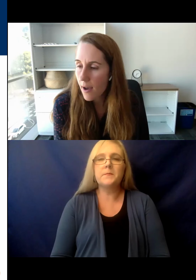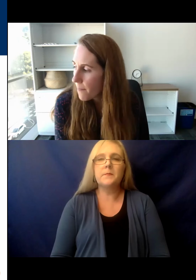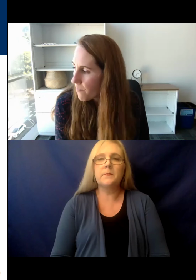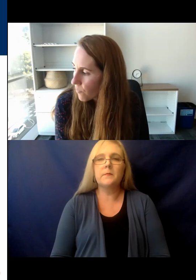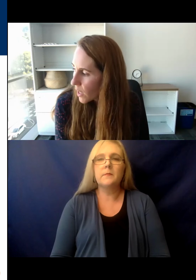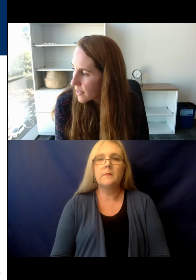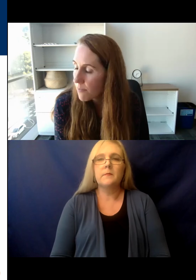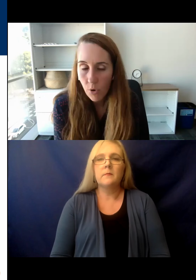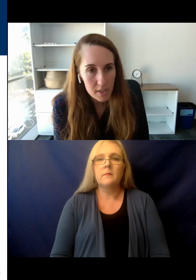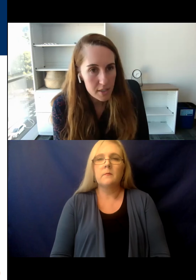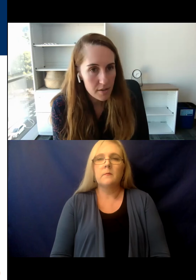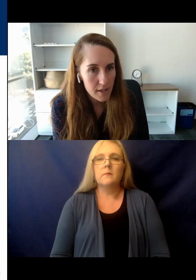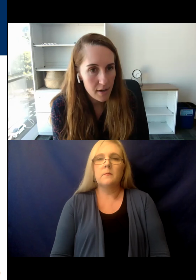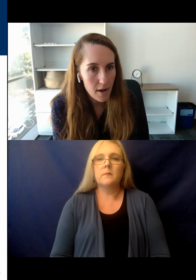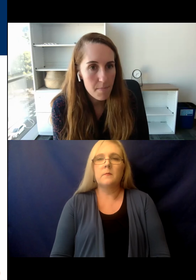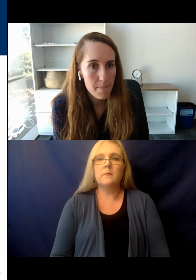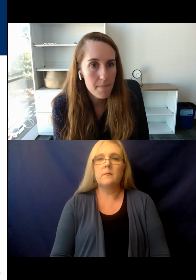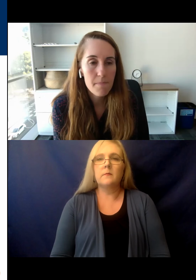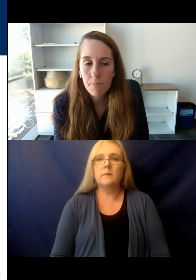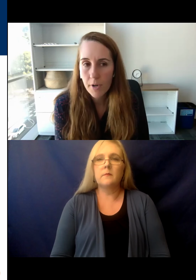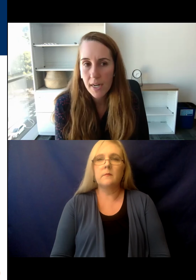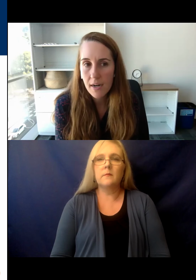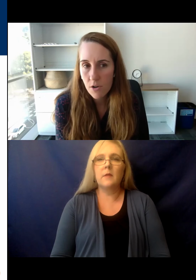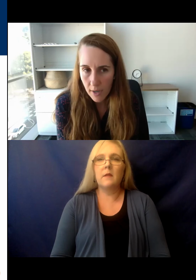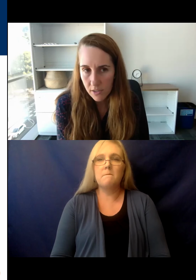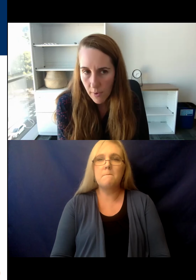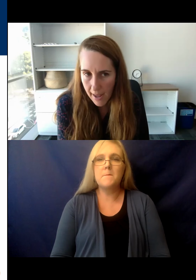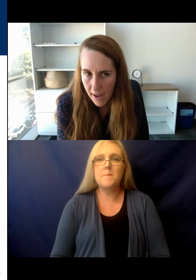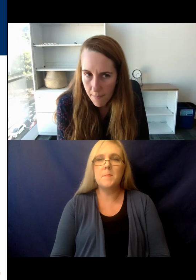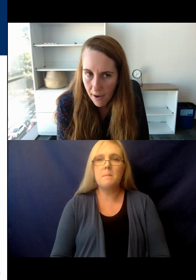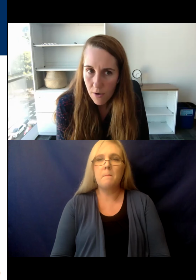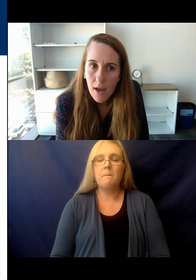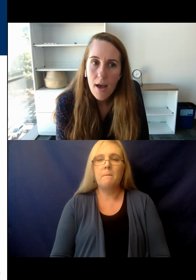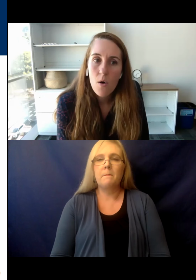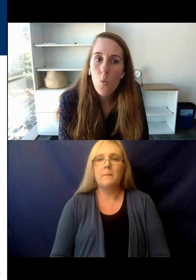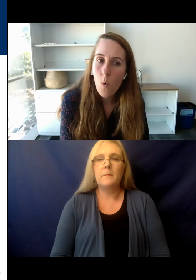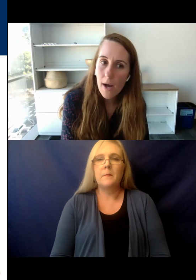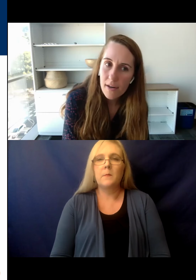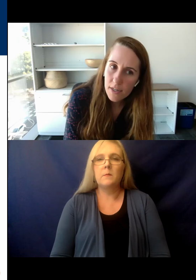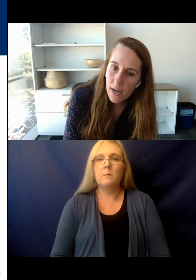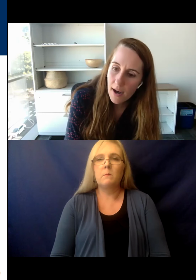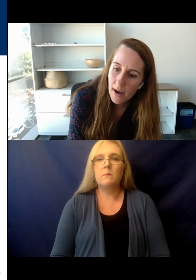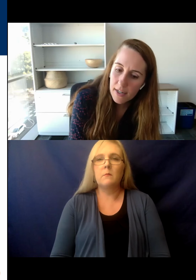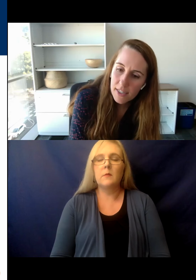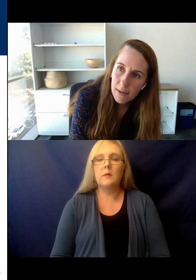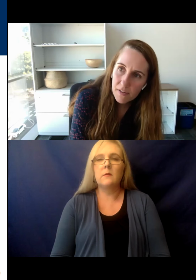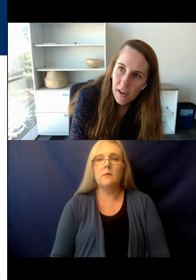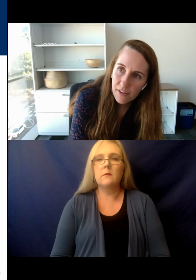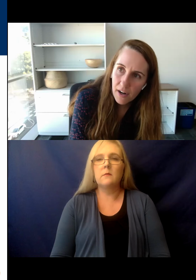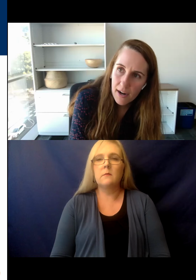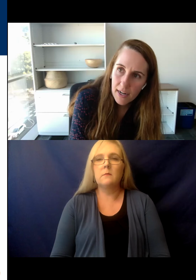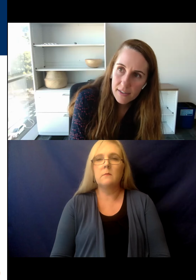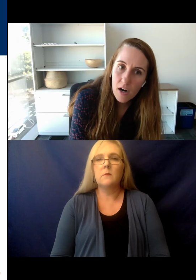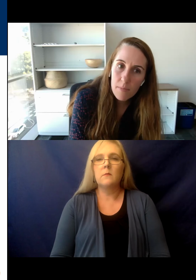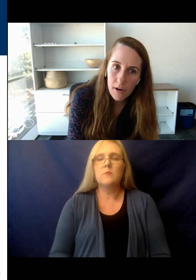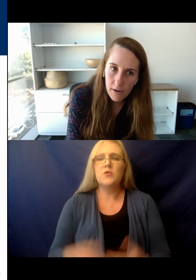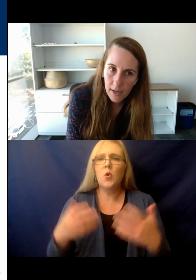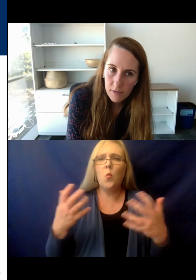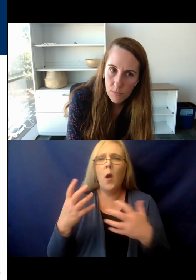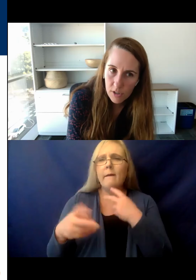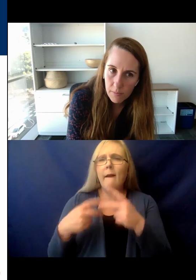that it's important to think in a nuanced way about what types of healthcare entities